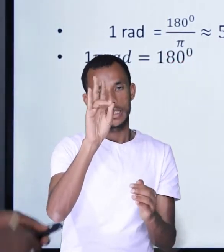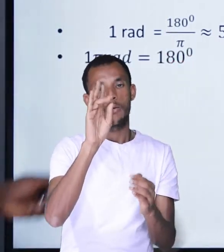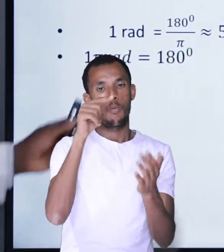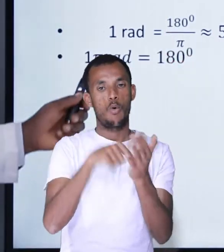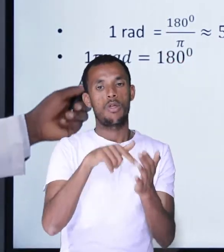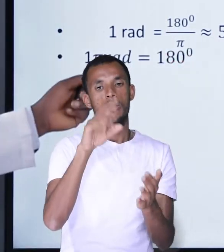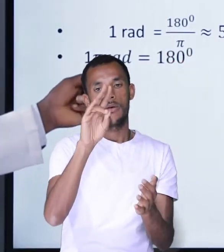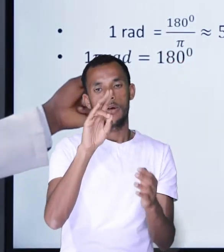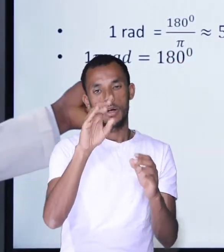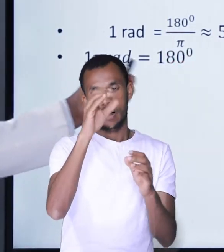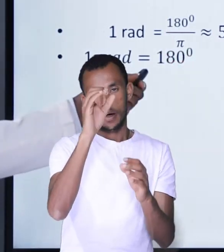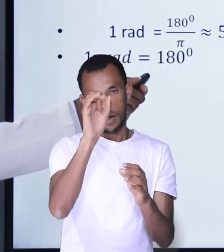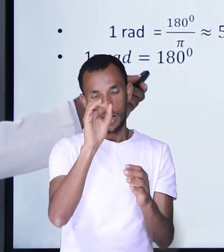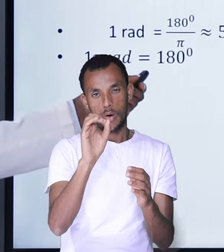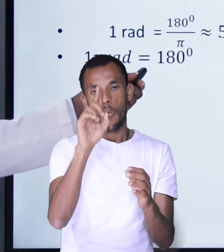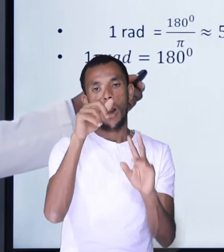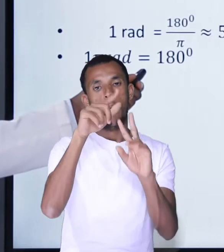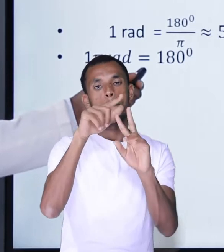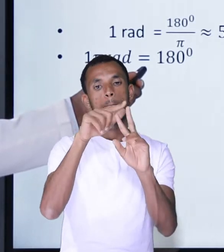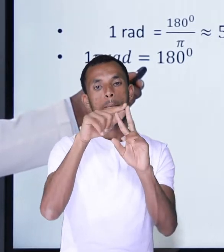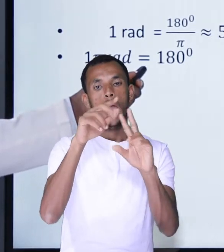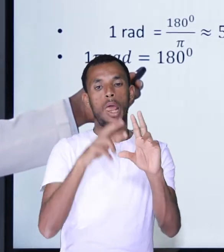degree. And one pi rad,